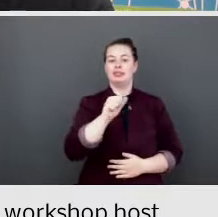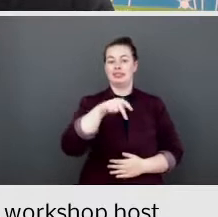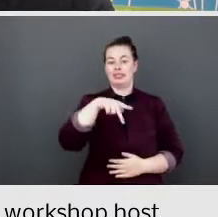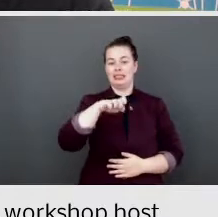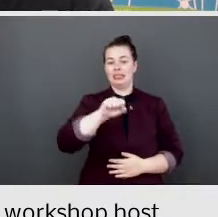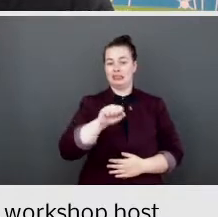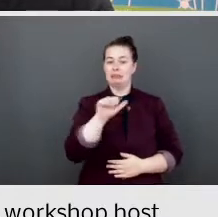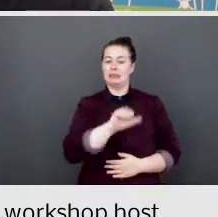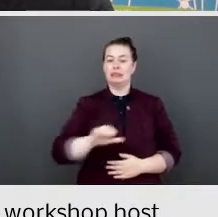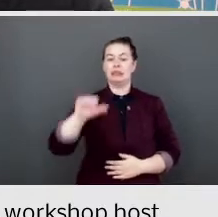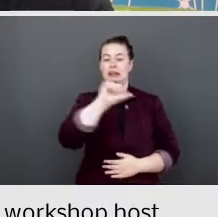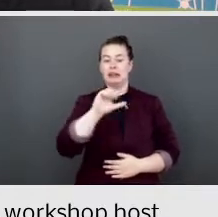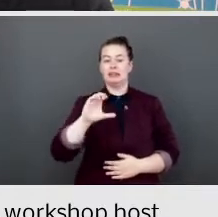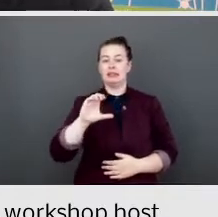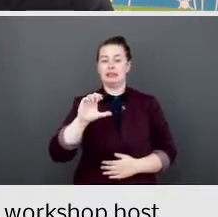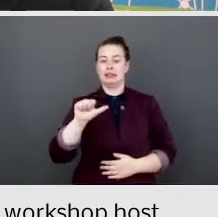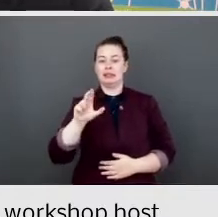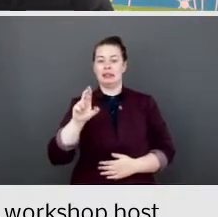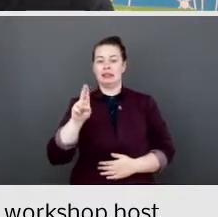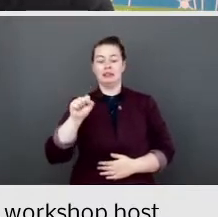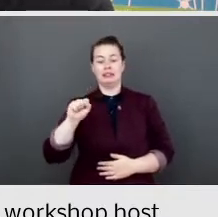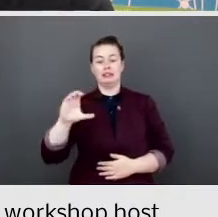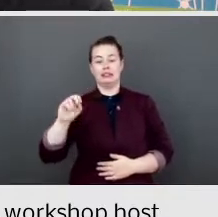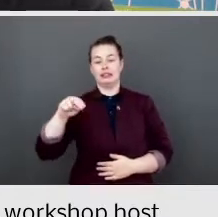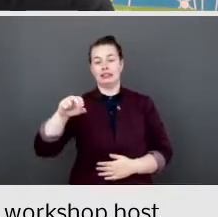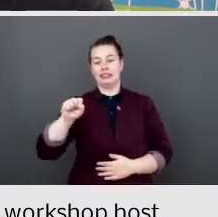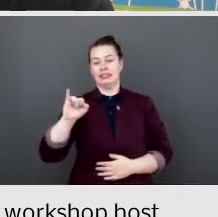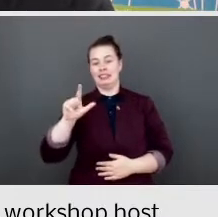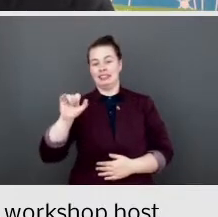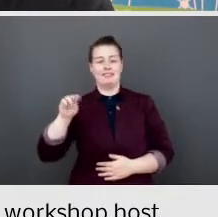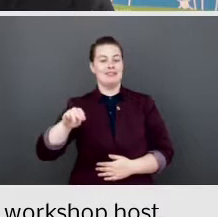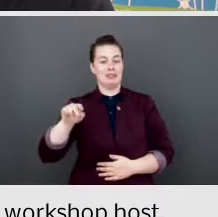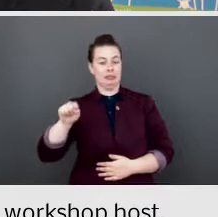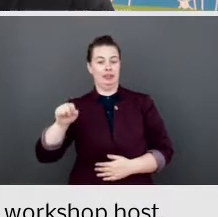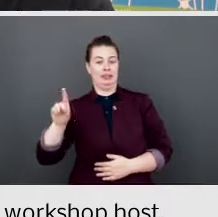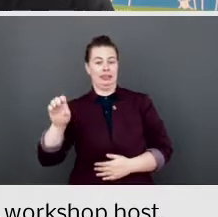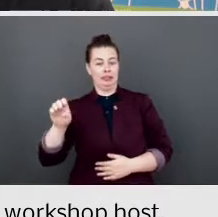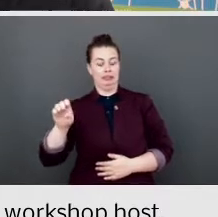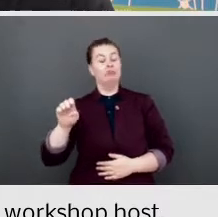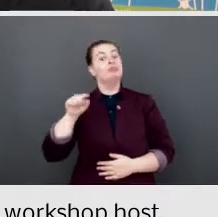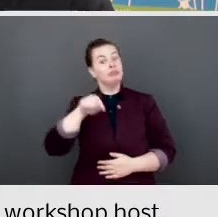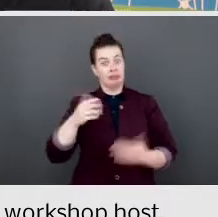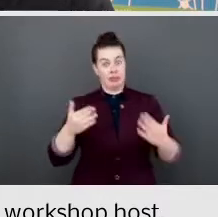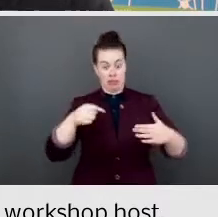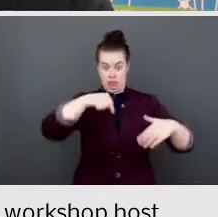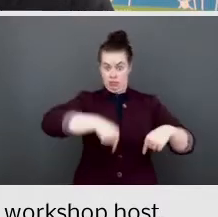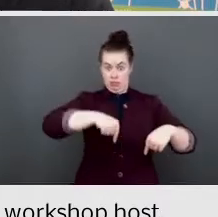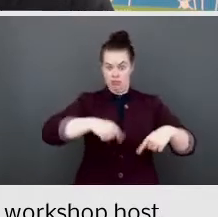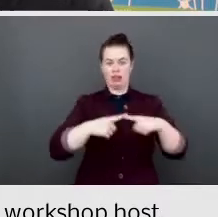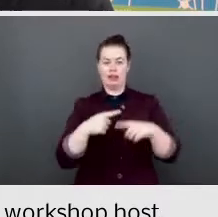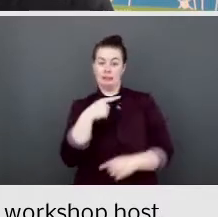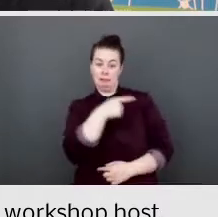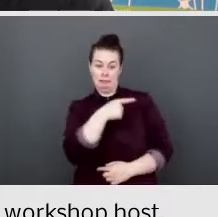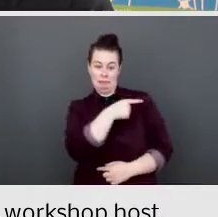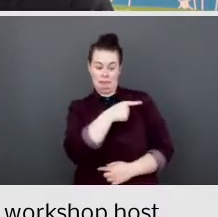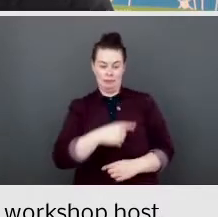via shapes@caruskonsilium.de. This email address is now provided in the comments section, and you can also find